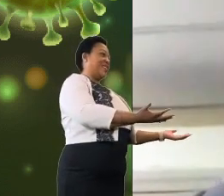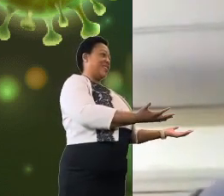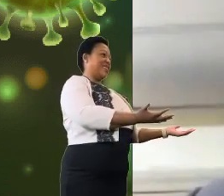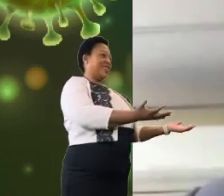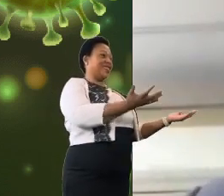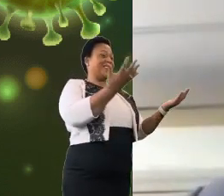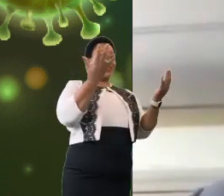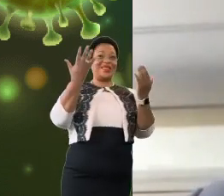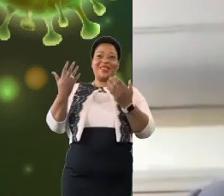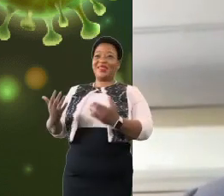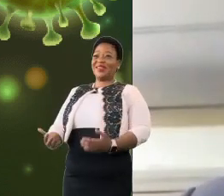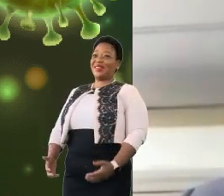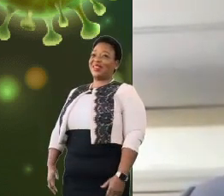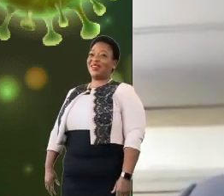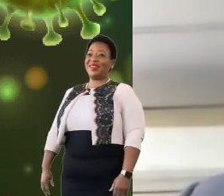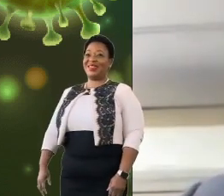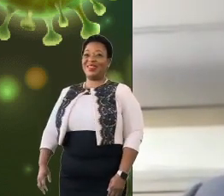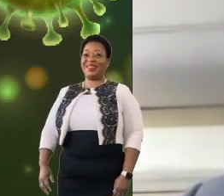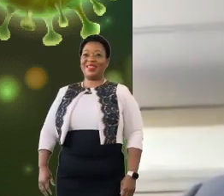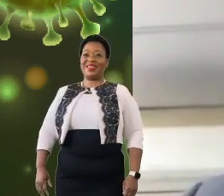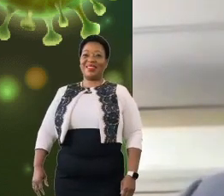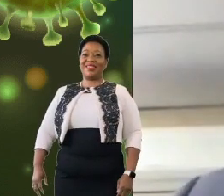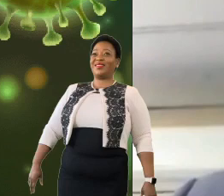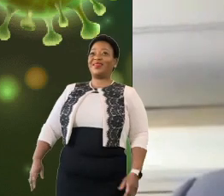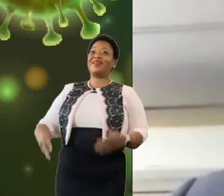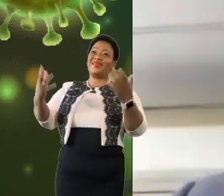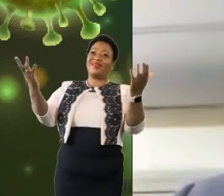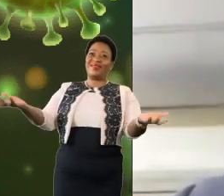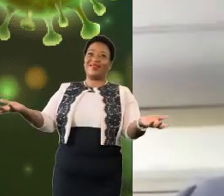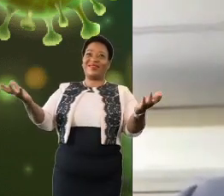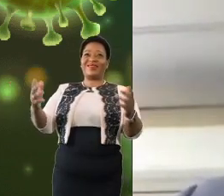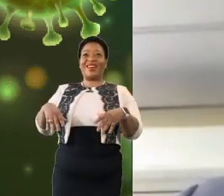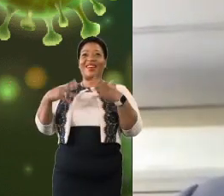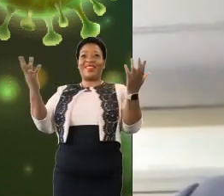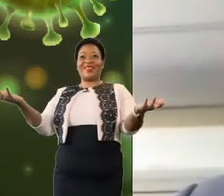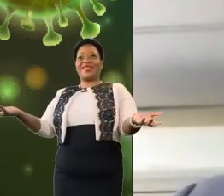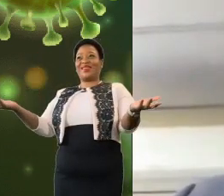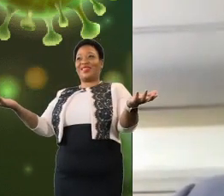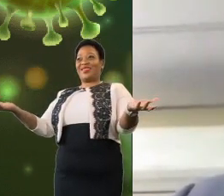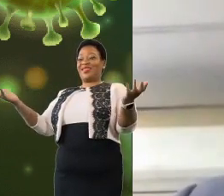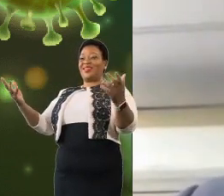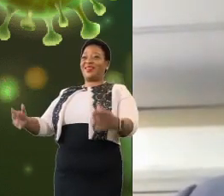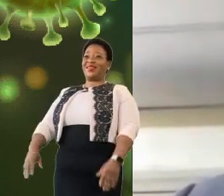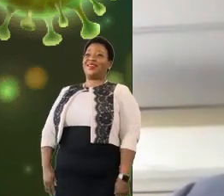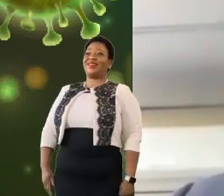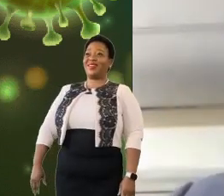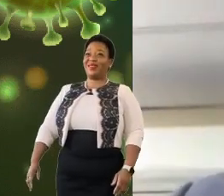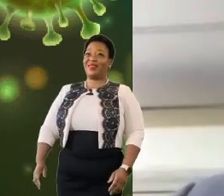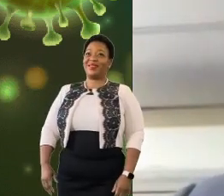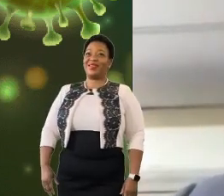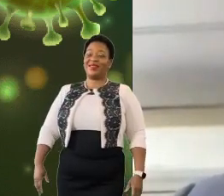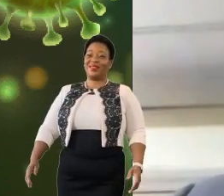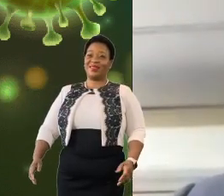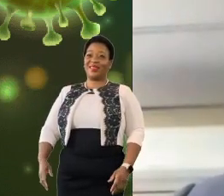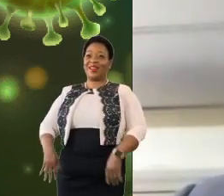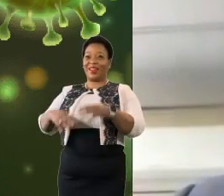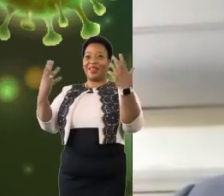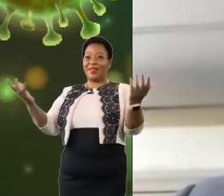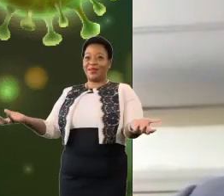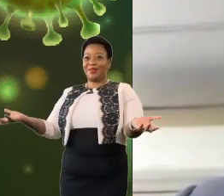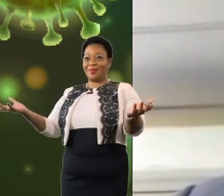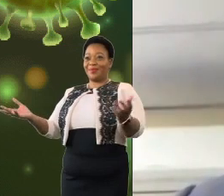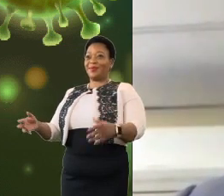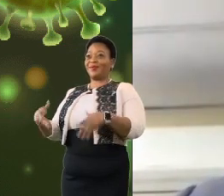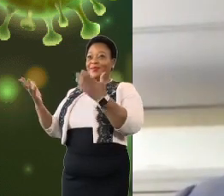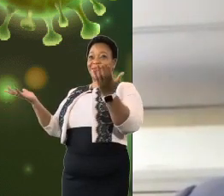for people to apply, we've created an online portal where a company can go online. You just go to the Department